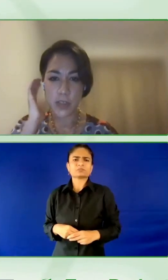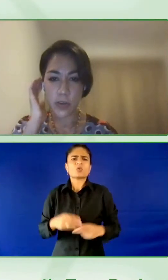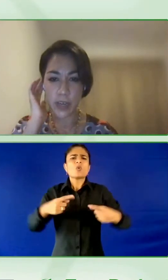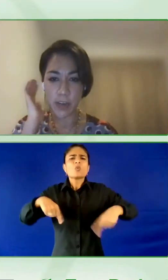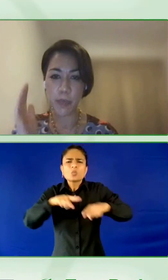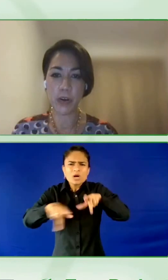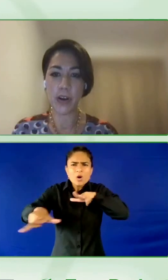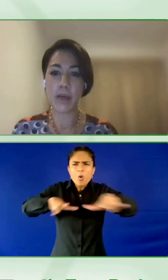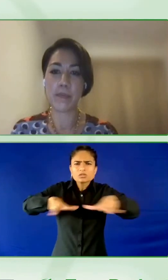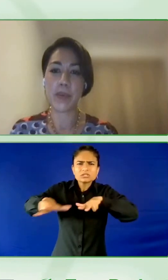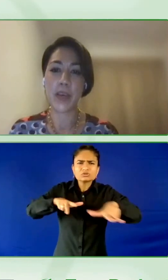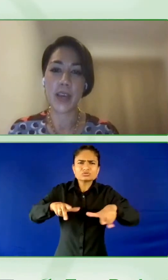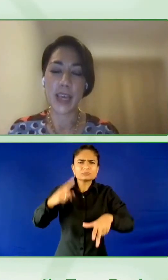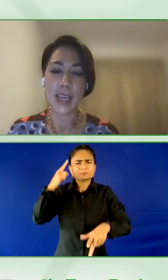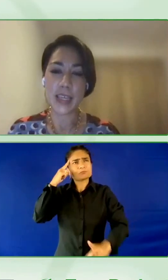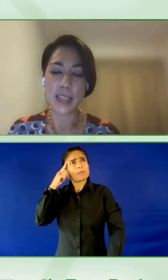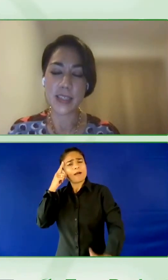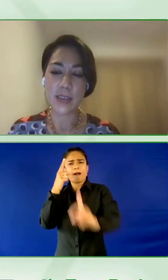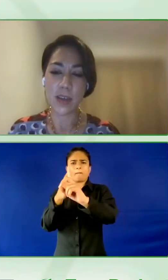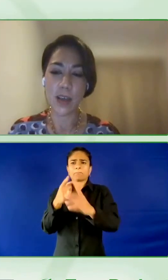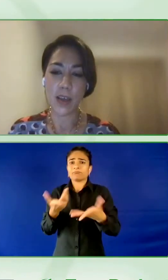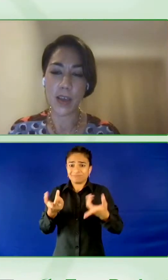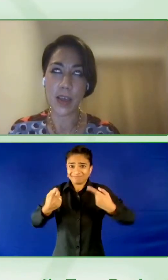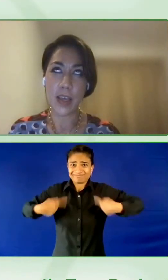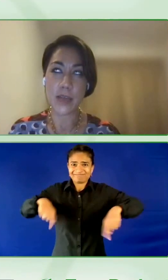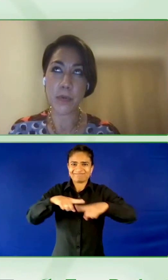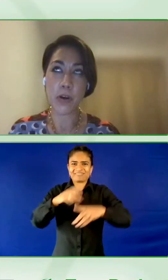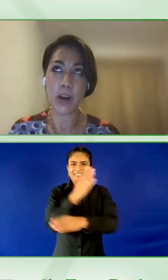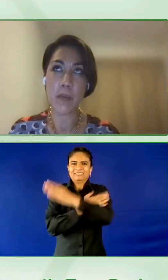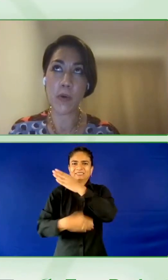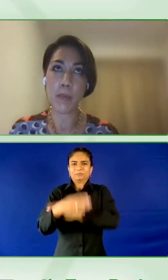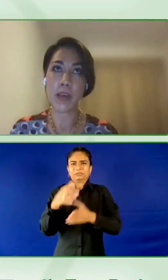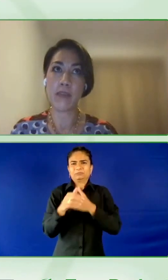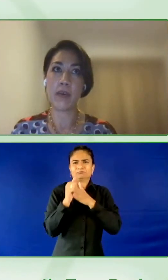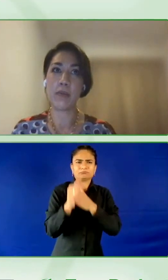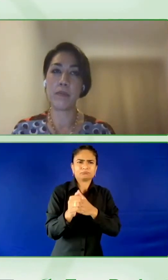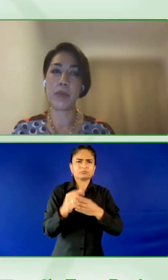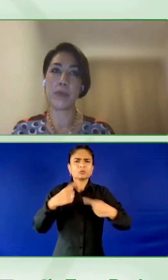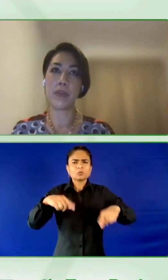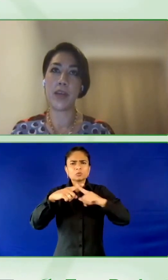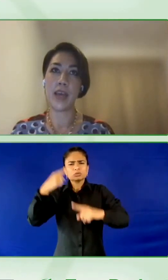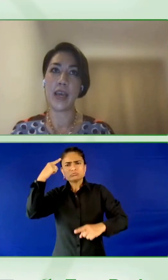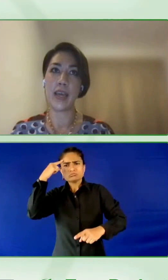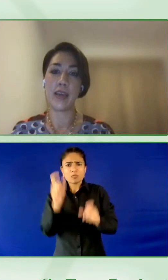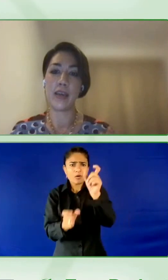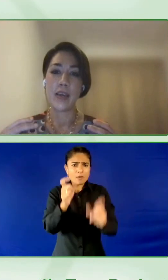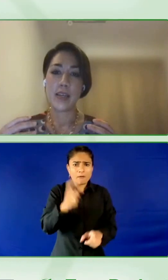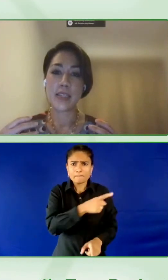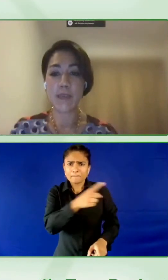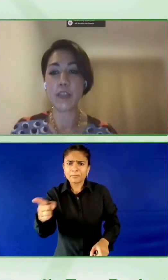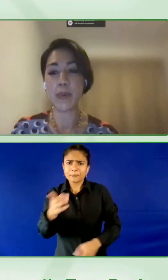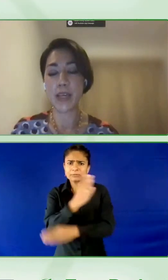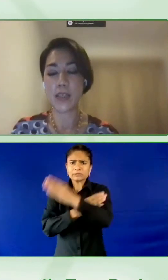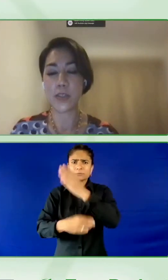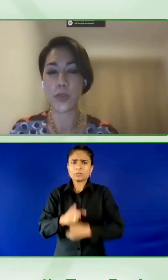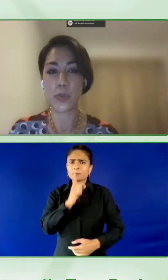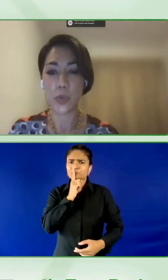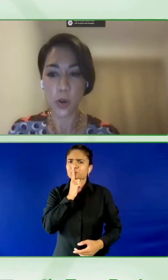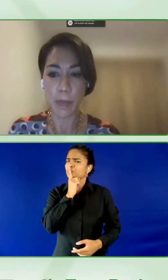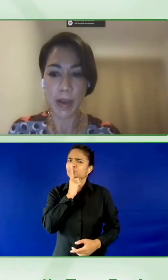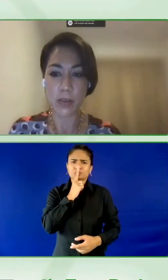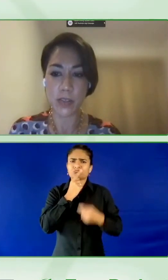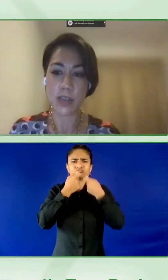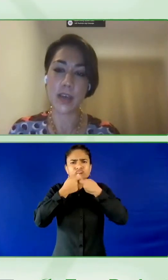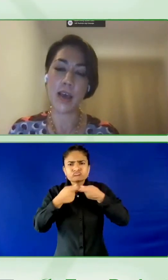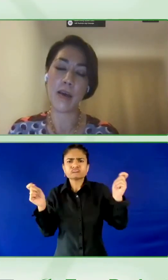So our Disordinary Love program is a program all about giving people a safe space to